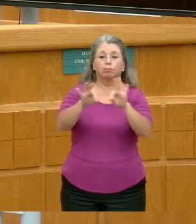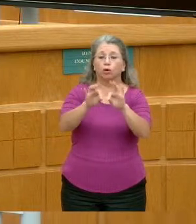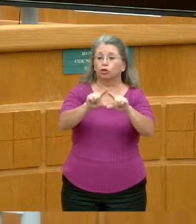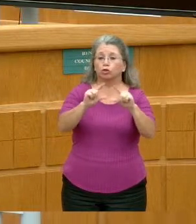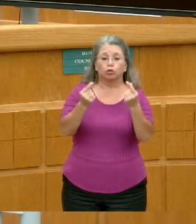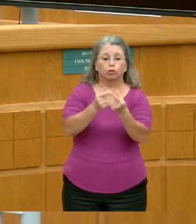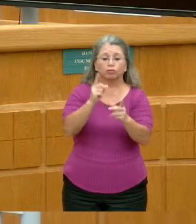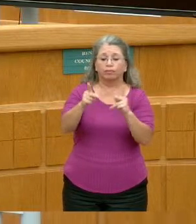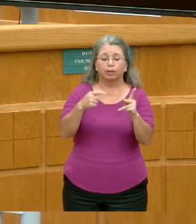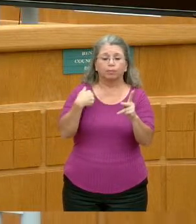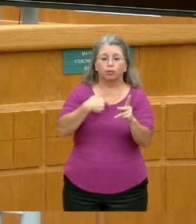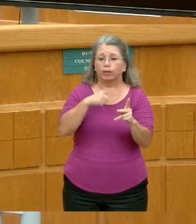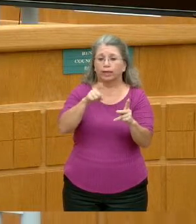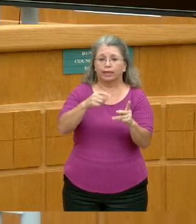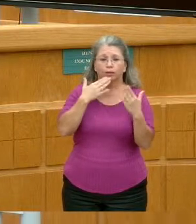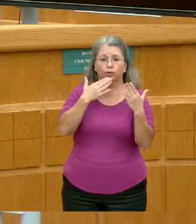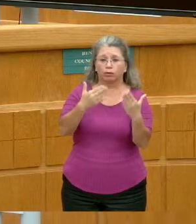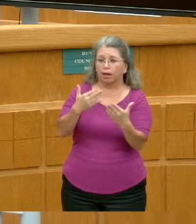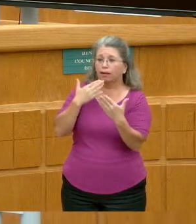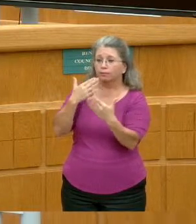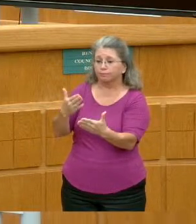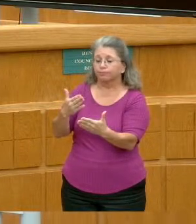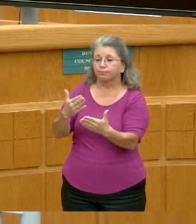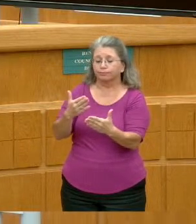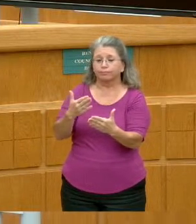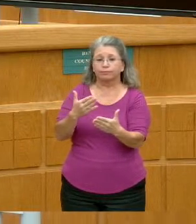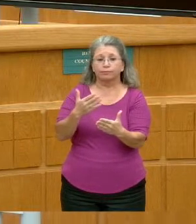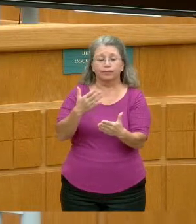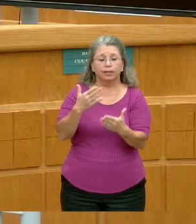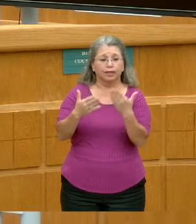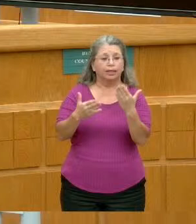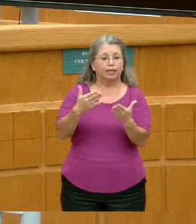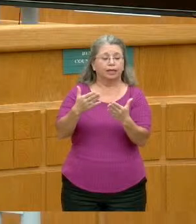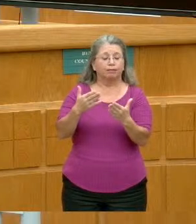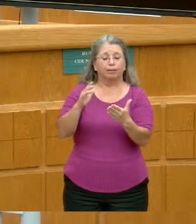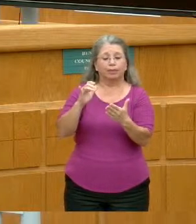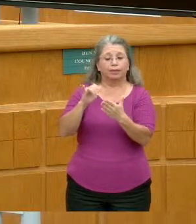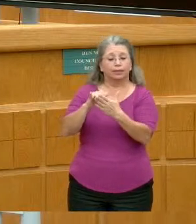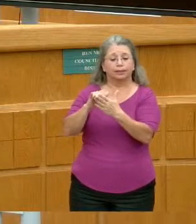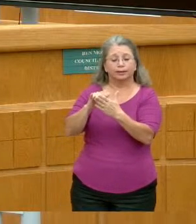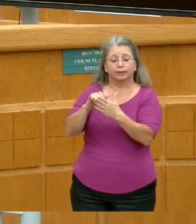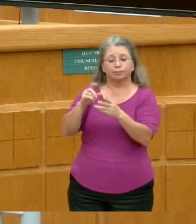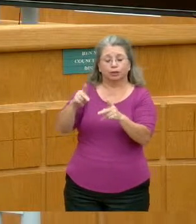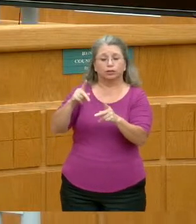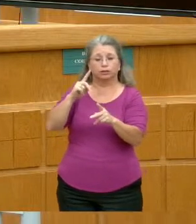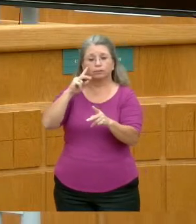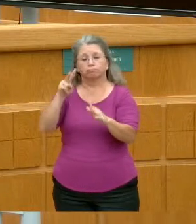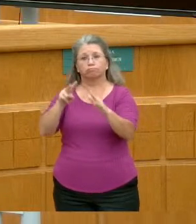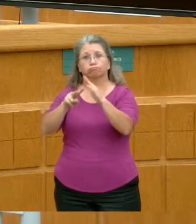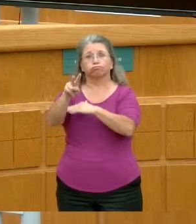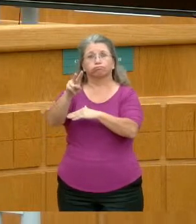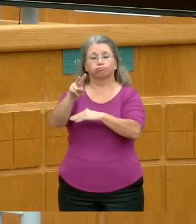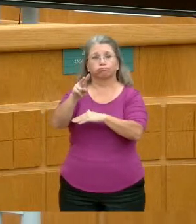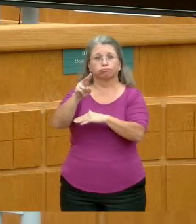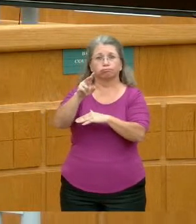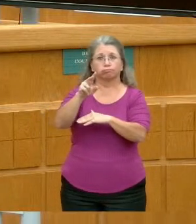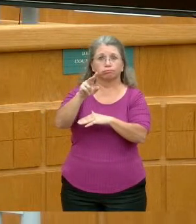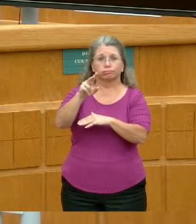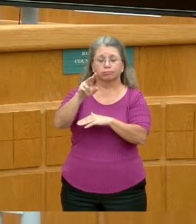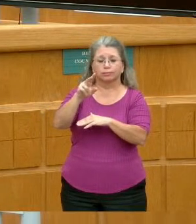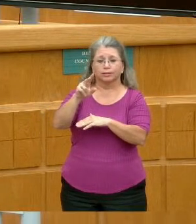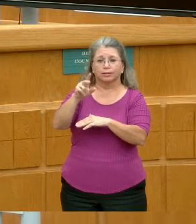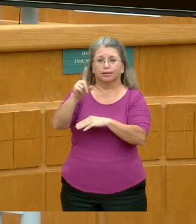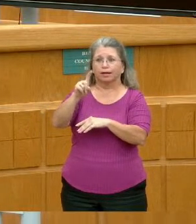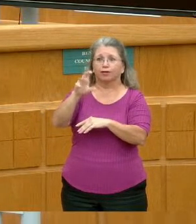that we have to thank, and maybe she was clairvoyant 150 years ago when Flora Nightingale said that